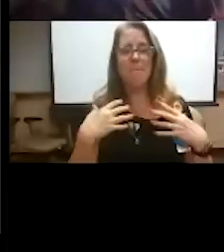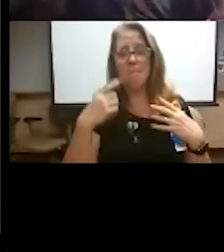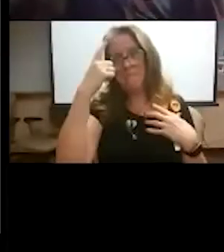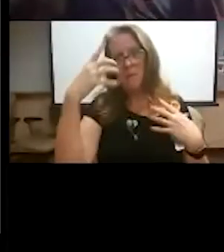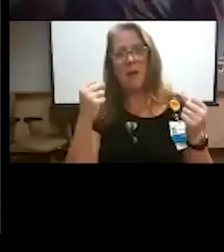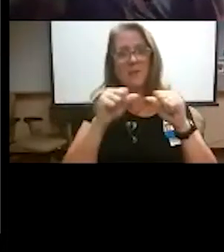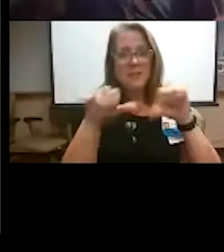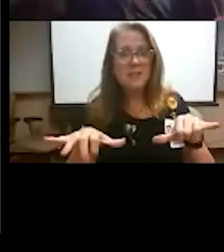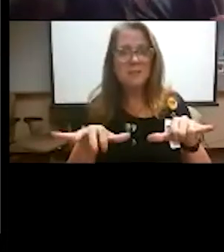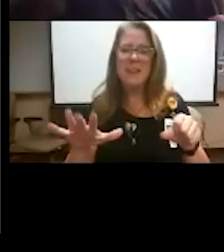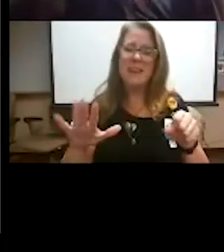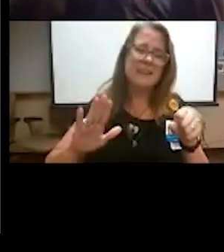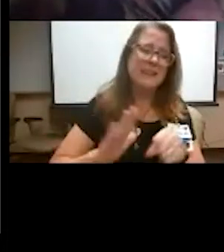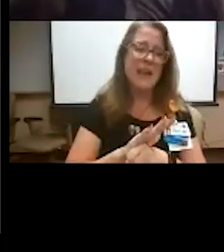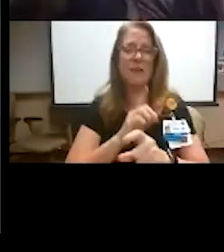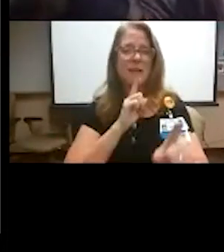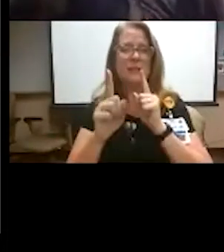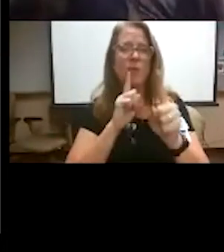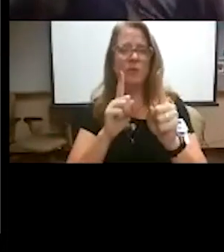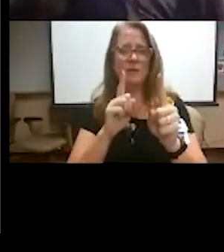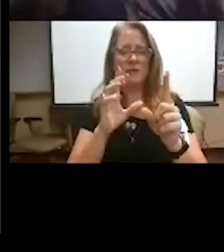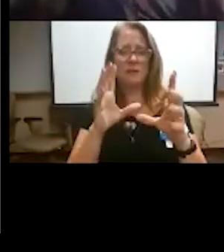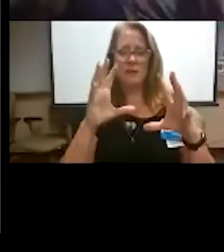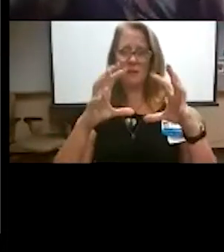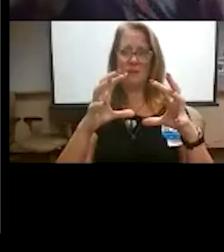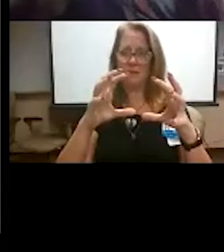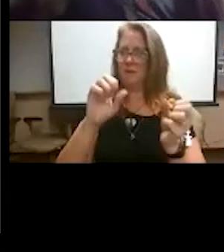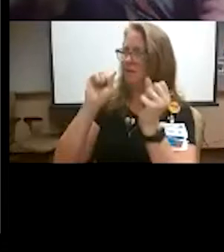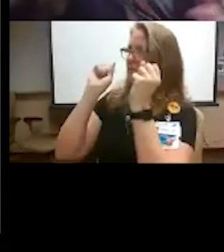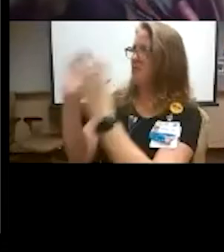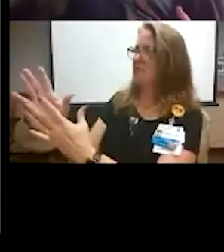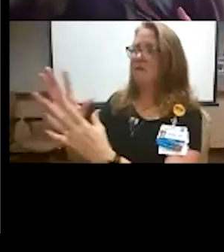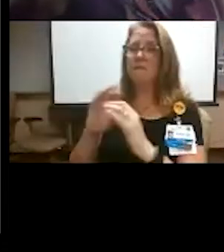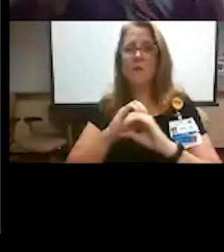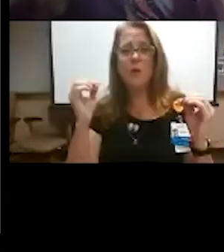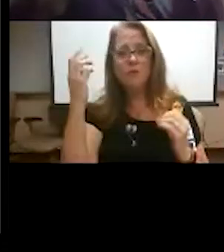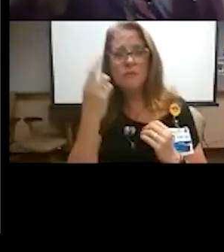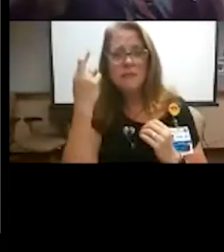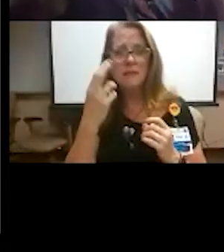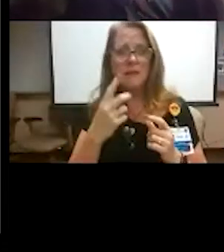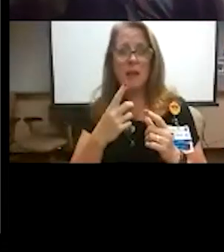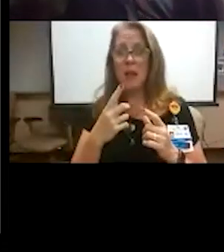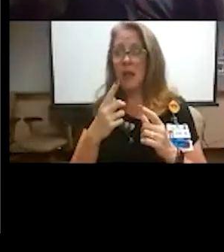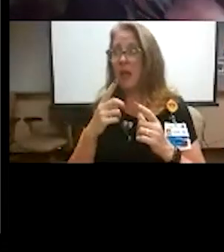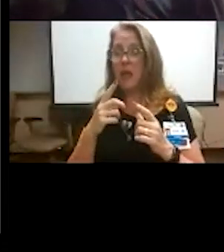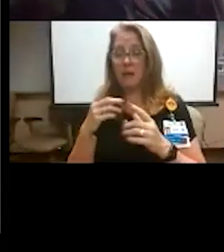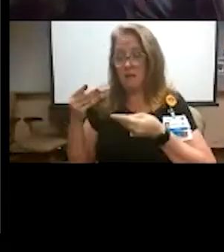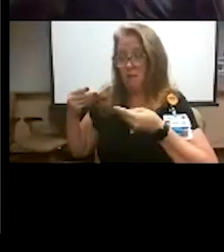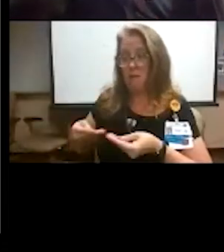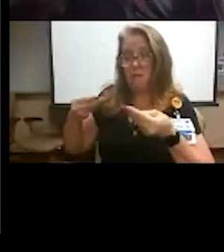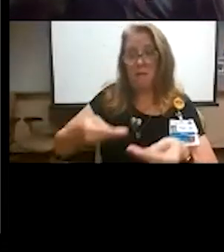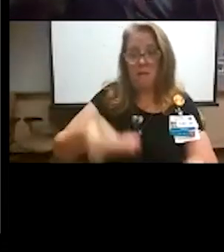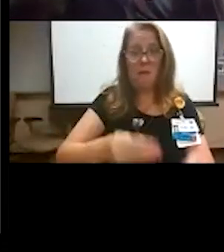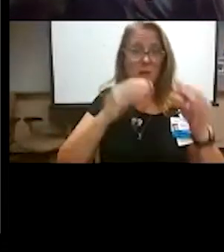entire discourses get thrown out for no obvious reason and then are not taught to a